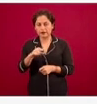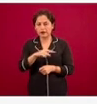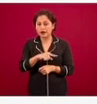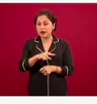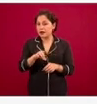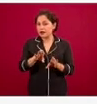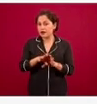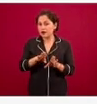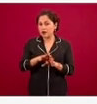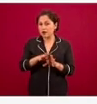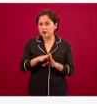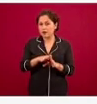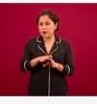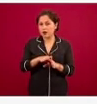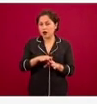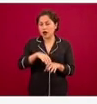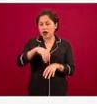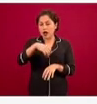COVID.